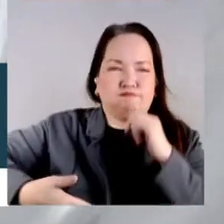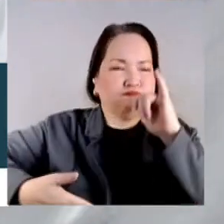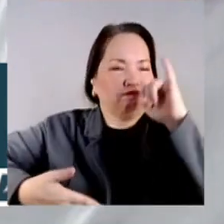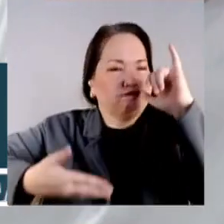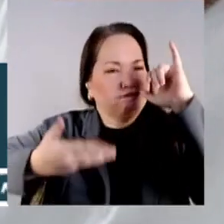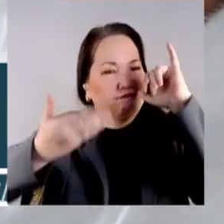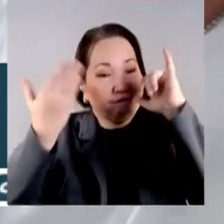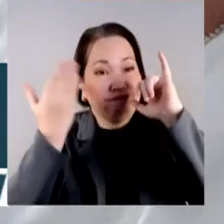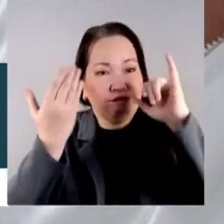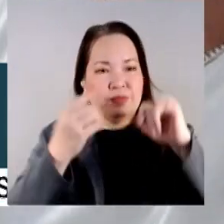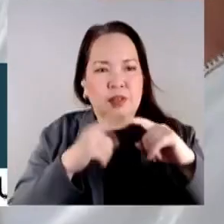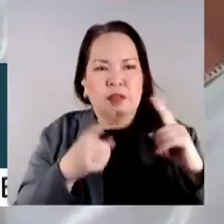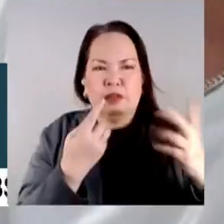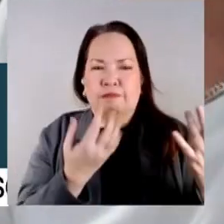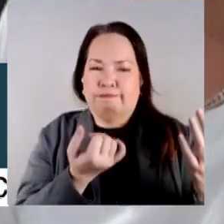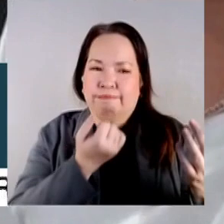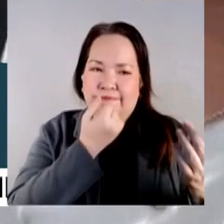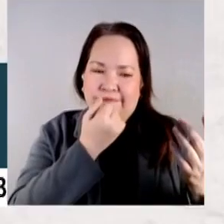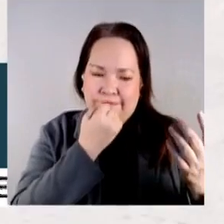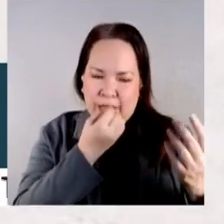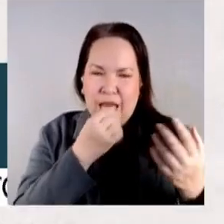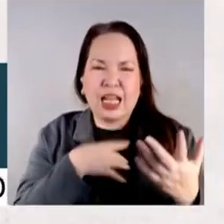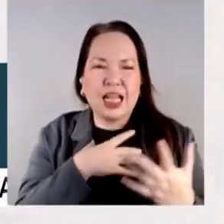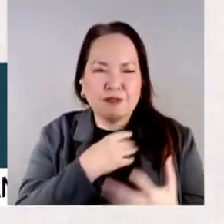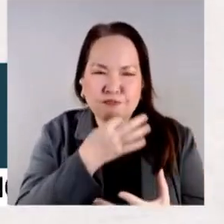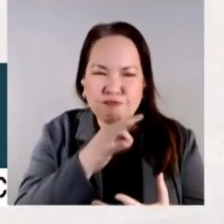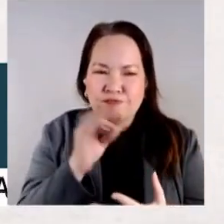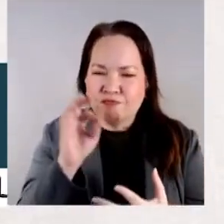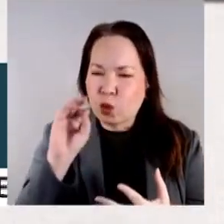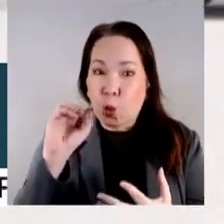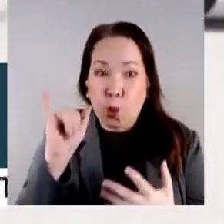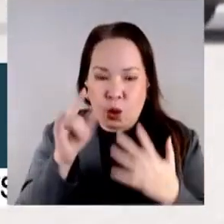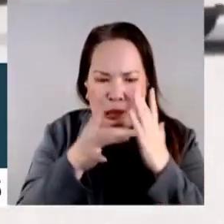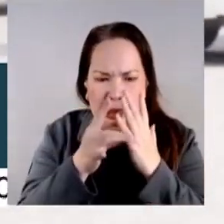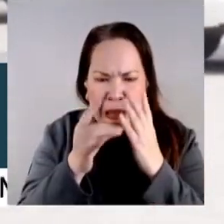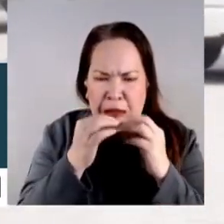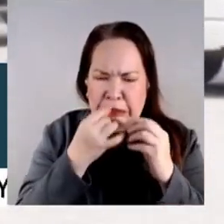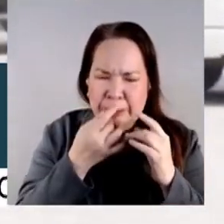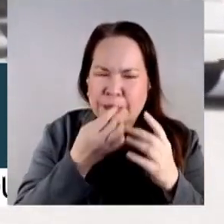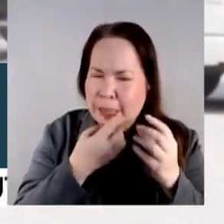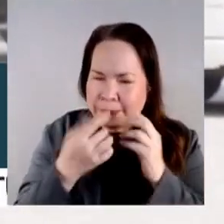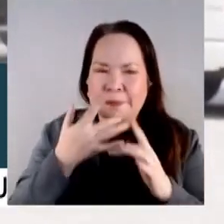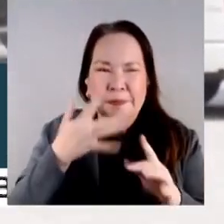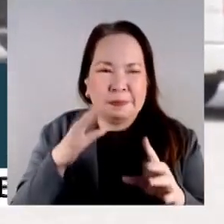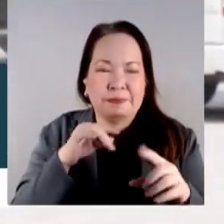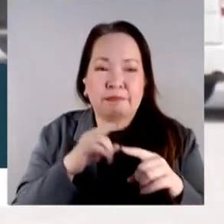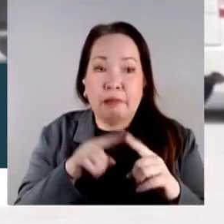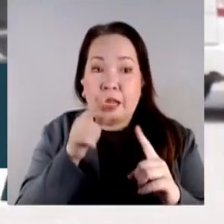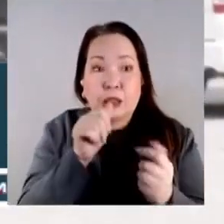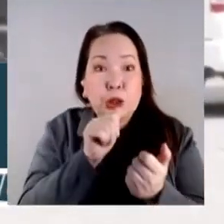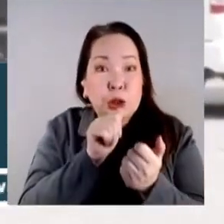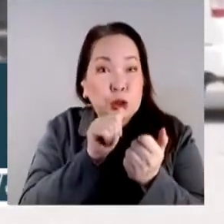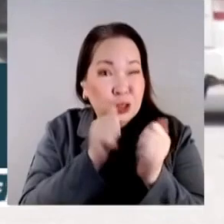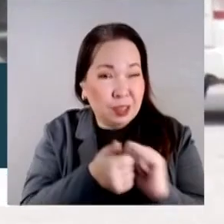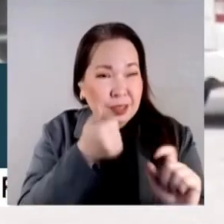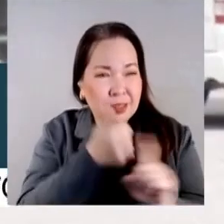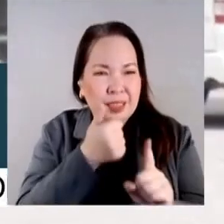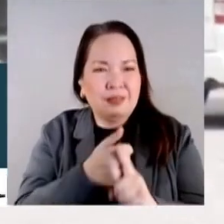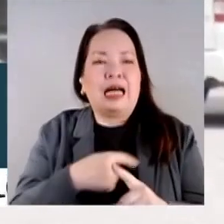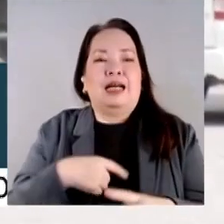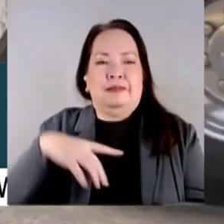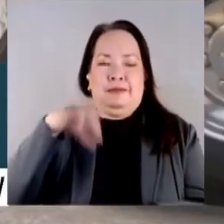a poor diet as he prefers fatty foods. But he has since made lifestyle changes after being diagnosed with hypertension